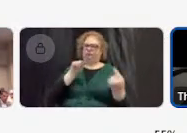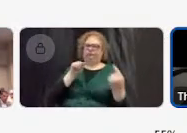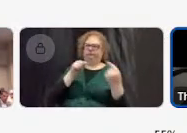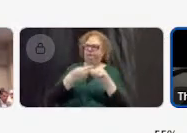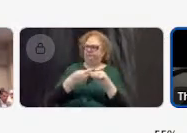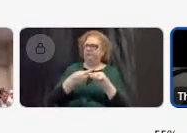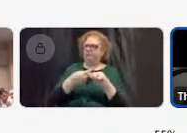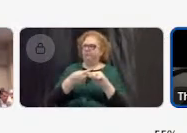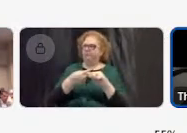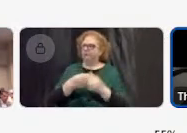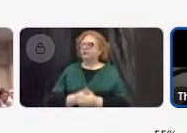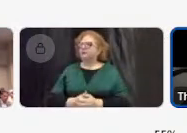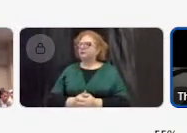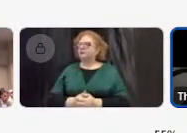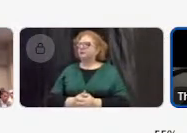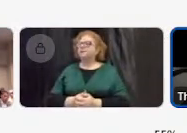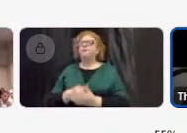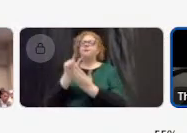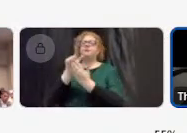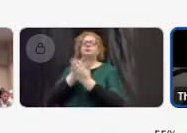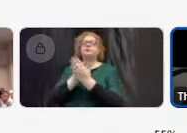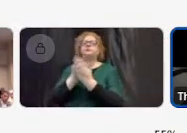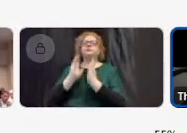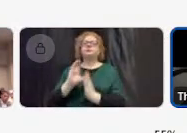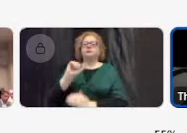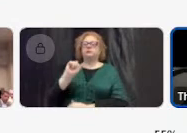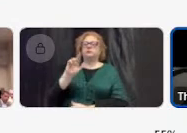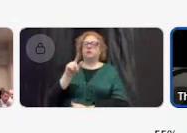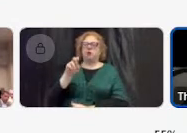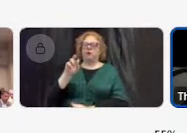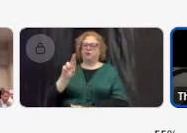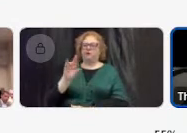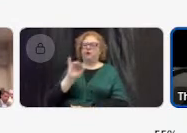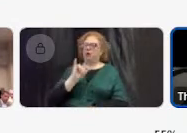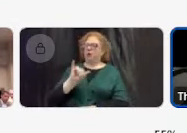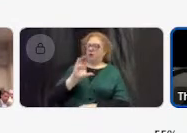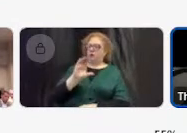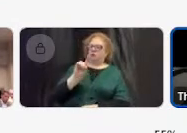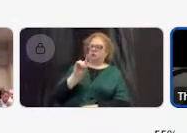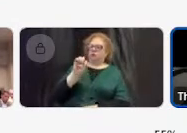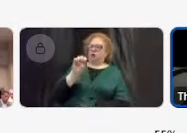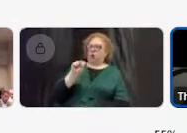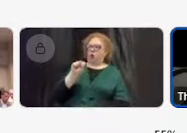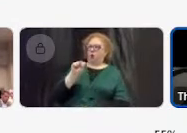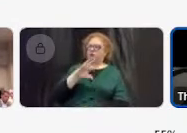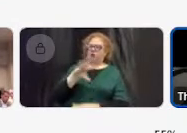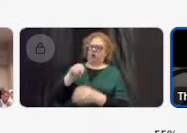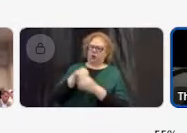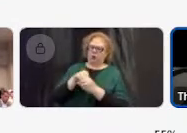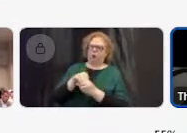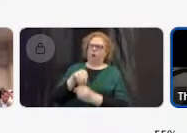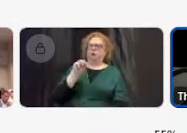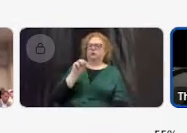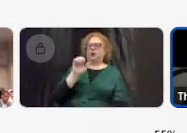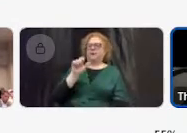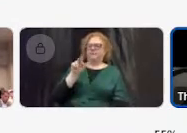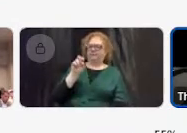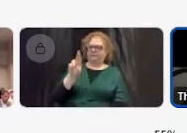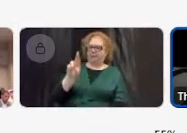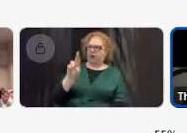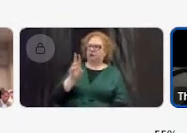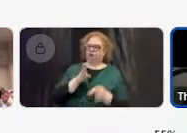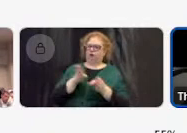the codes would include the master street plan. Sir? The codes would include things like the master street plan, which is